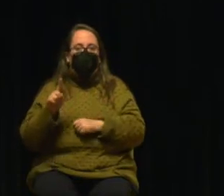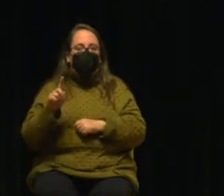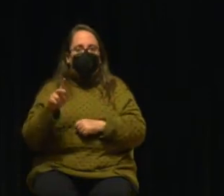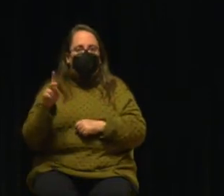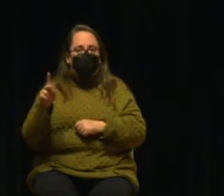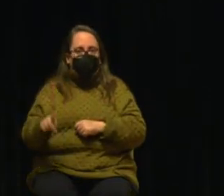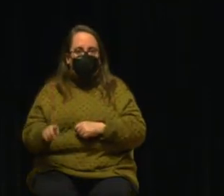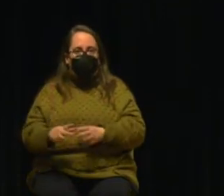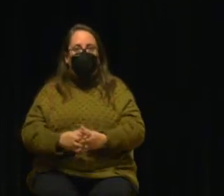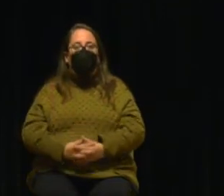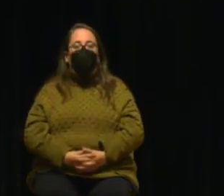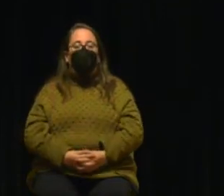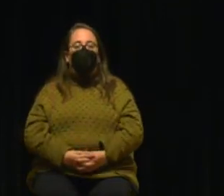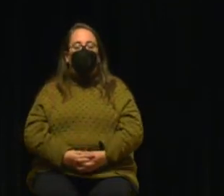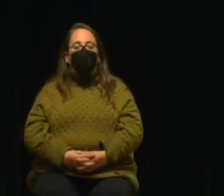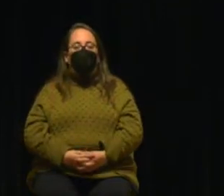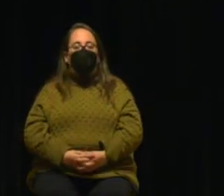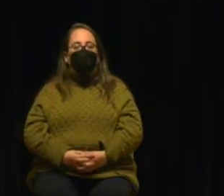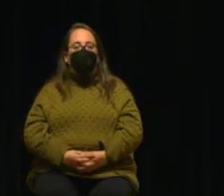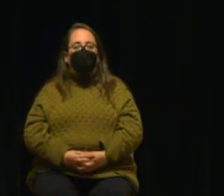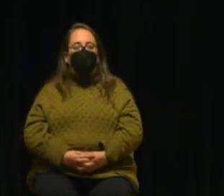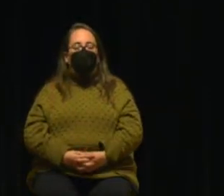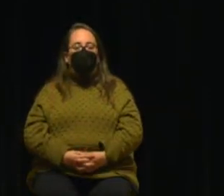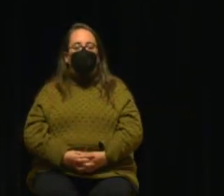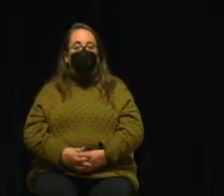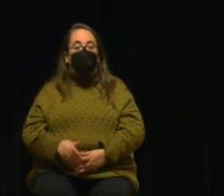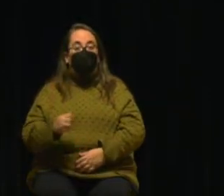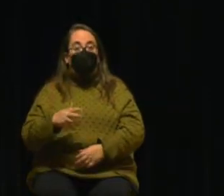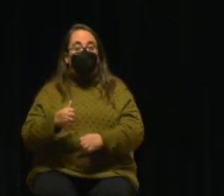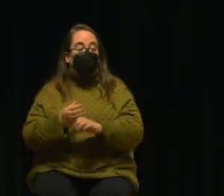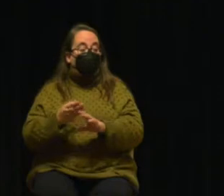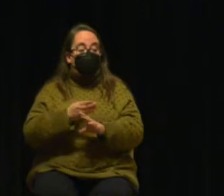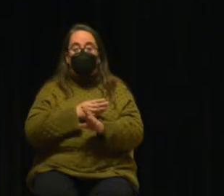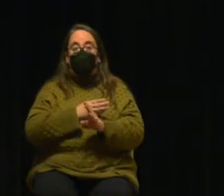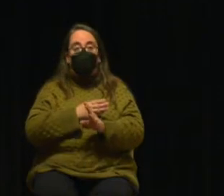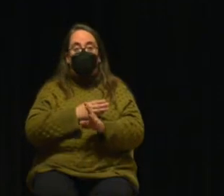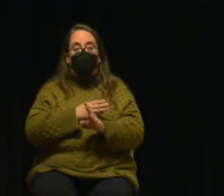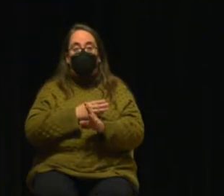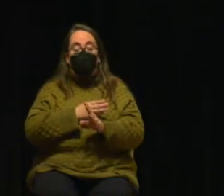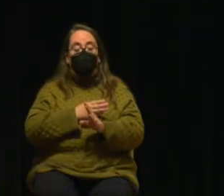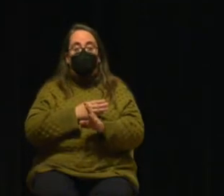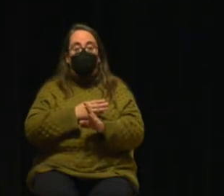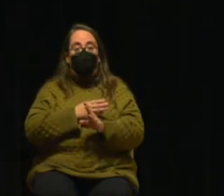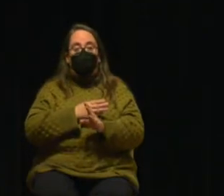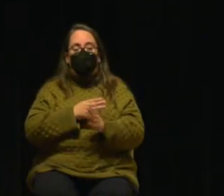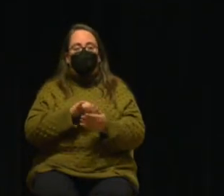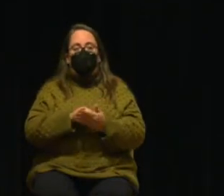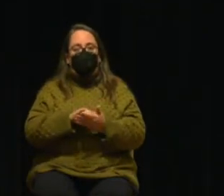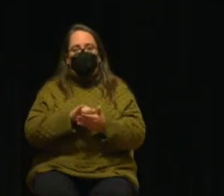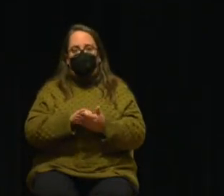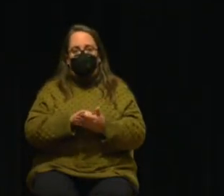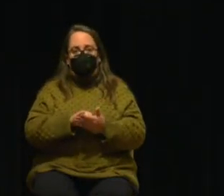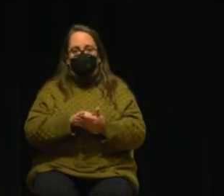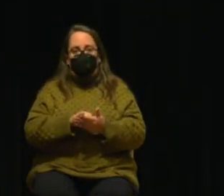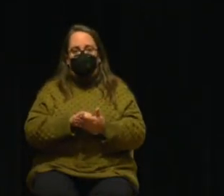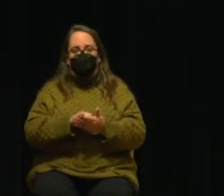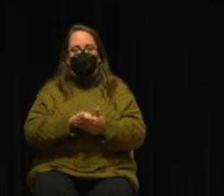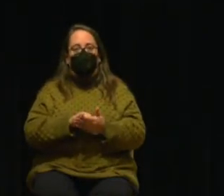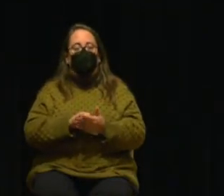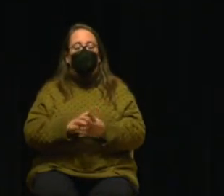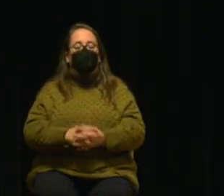Philadelphia. Now, even a few years earlier, this would have been more or less an impossibility. But due